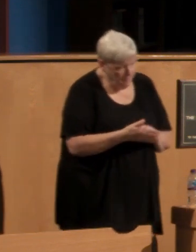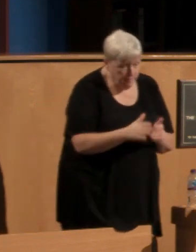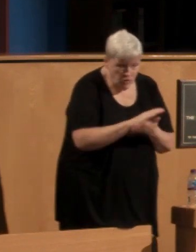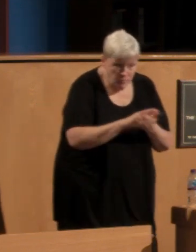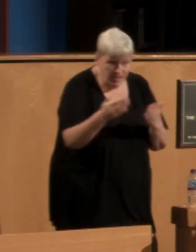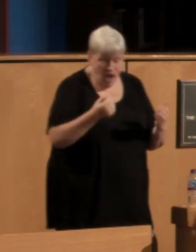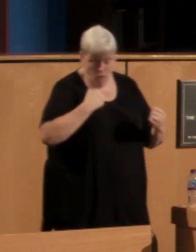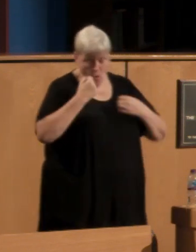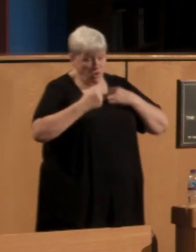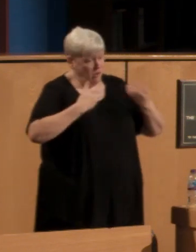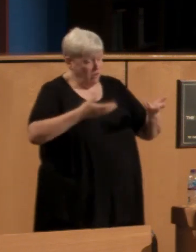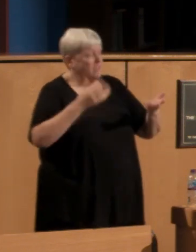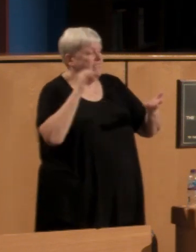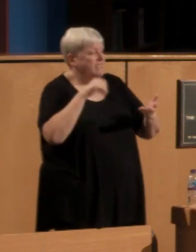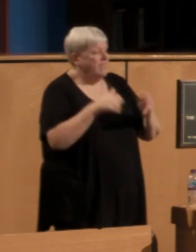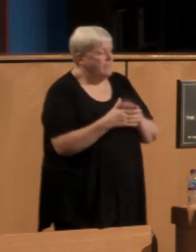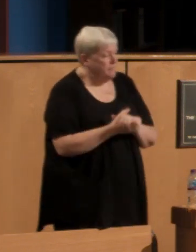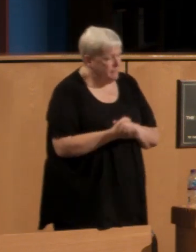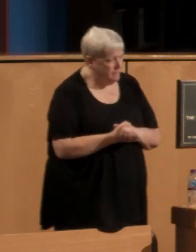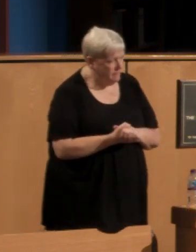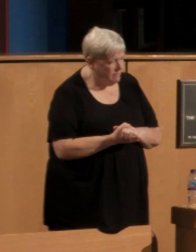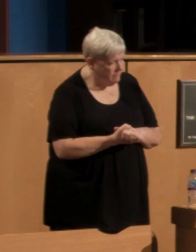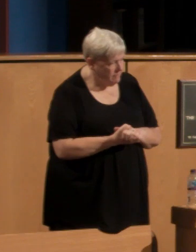work? Yes, yeah.